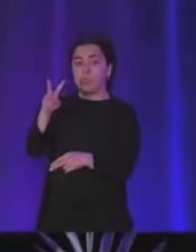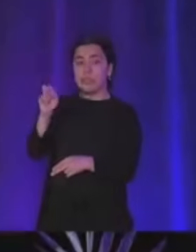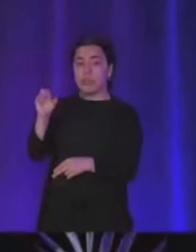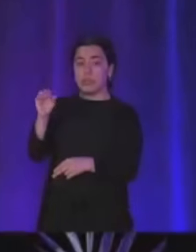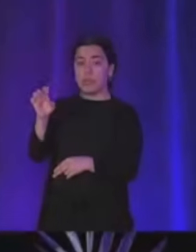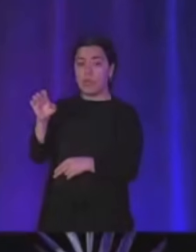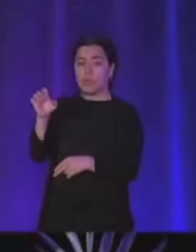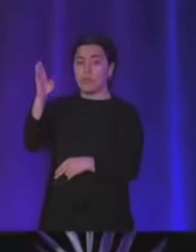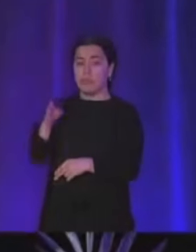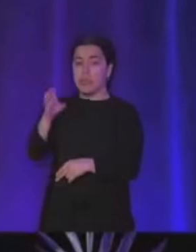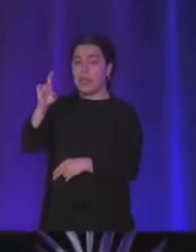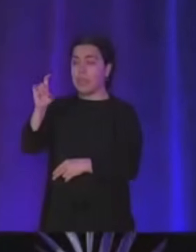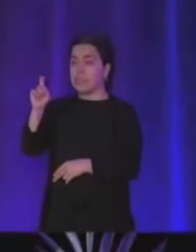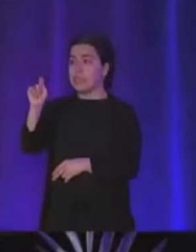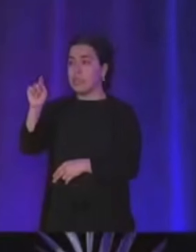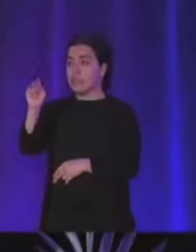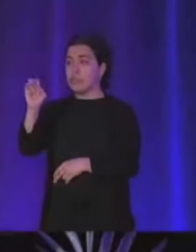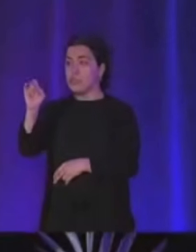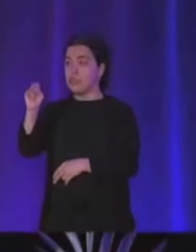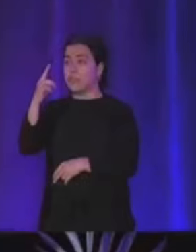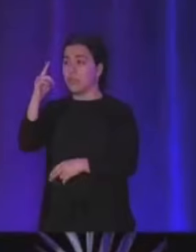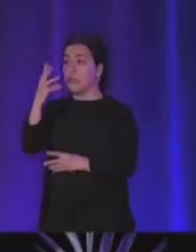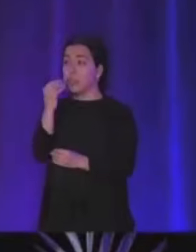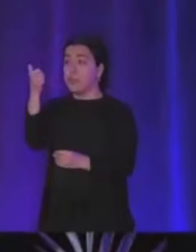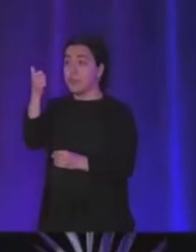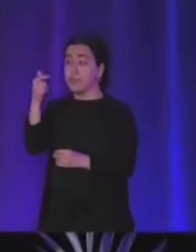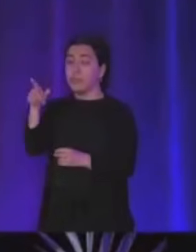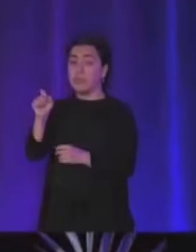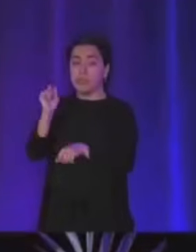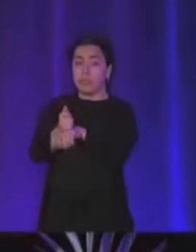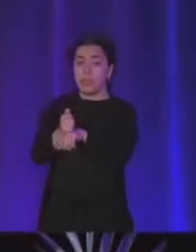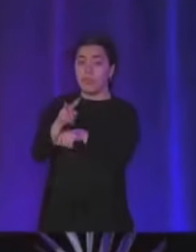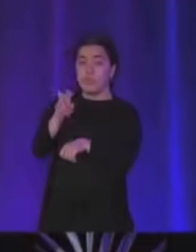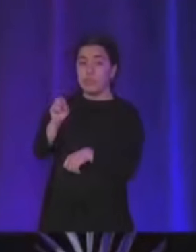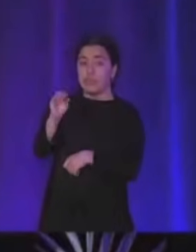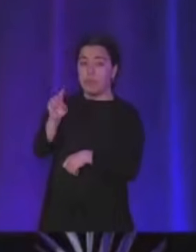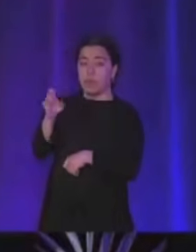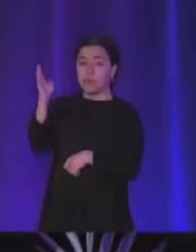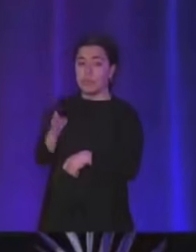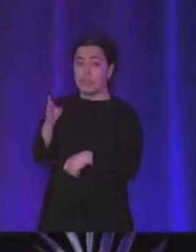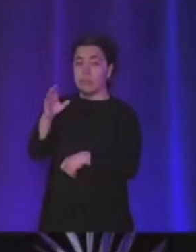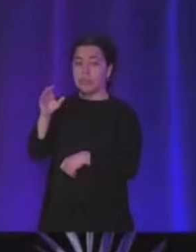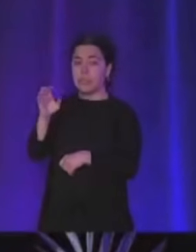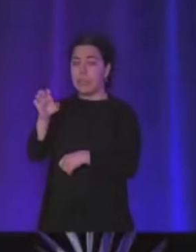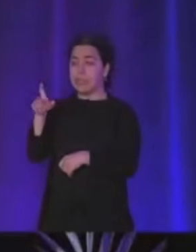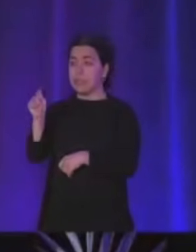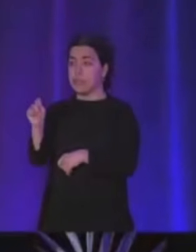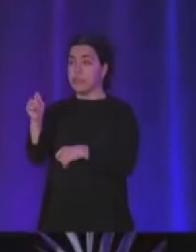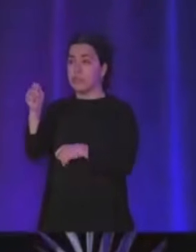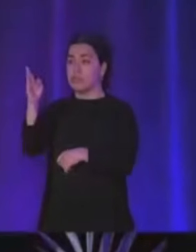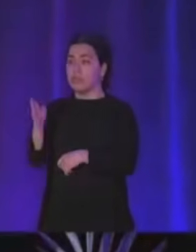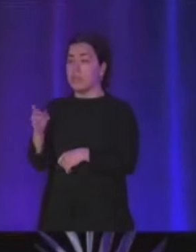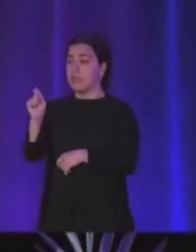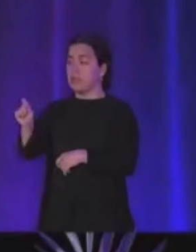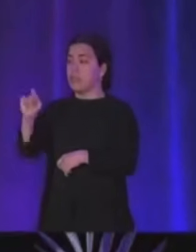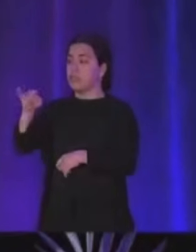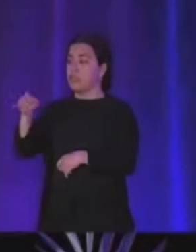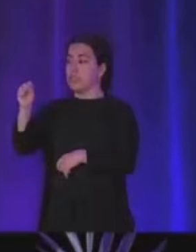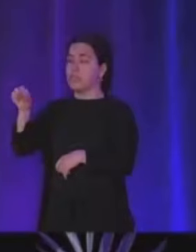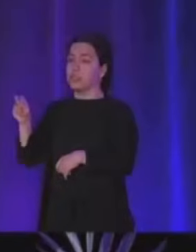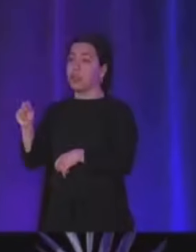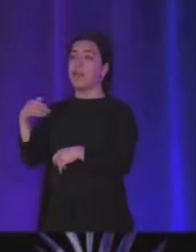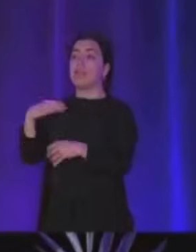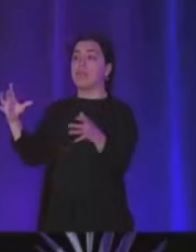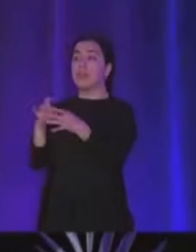Prettier. You can, in your repo, set VS Code/extensions.json, and then have a recommendation so that if someone new opens the repo,